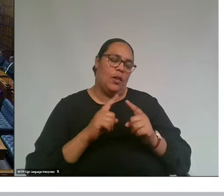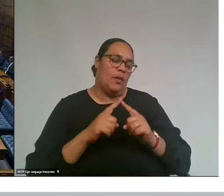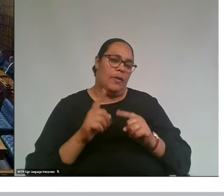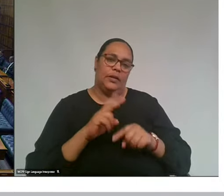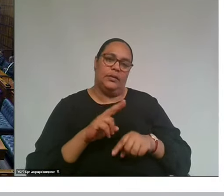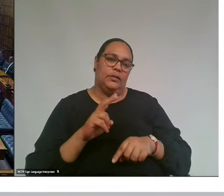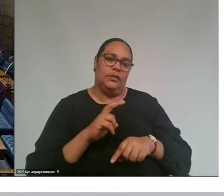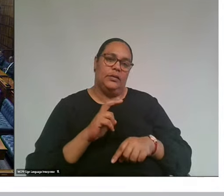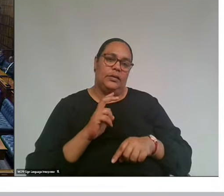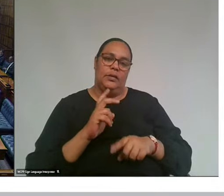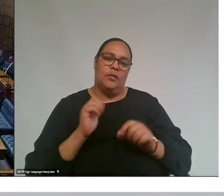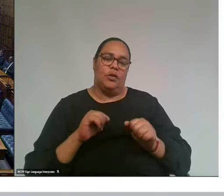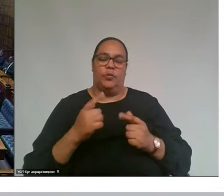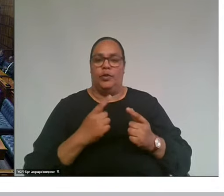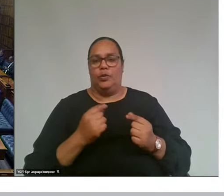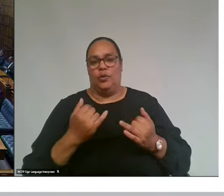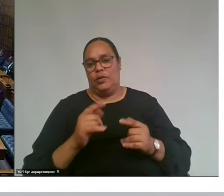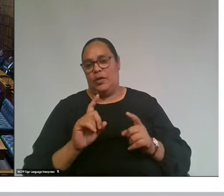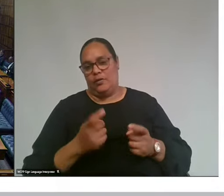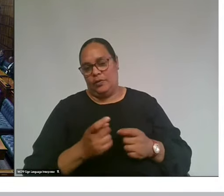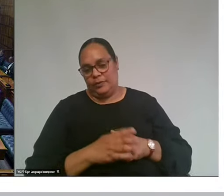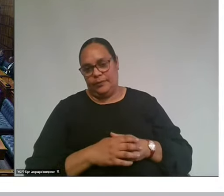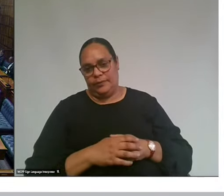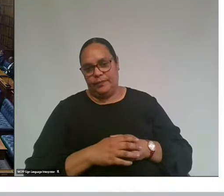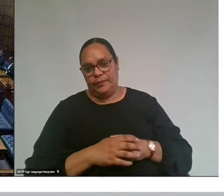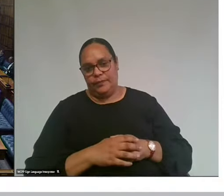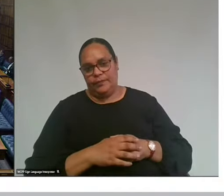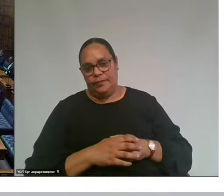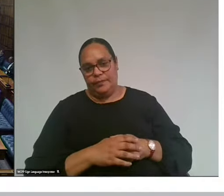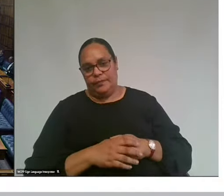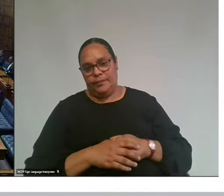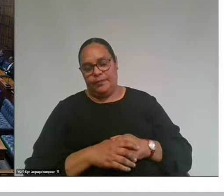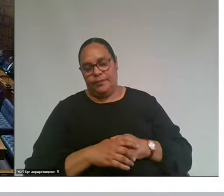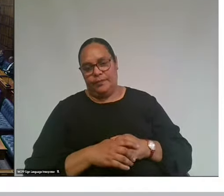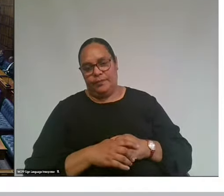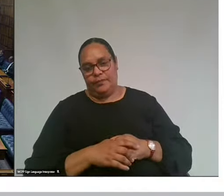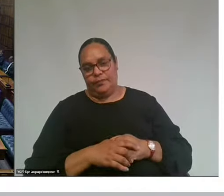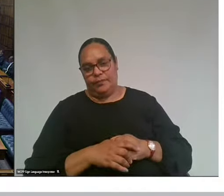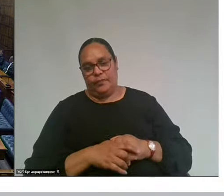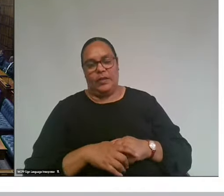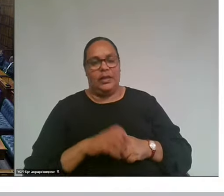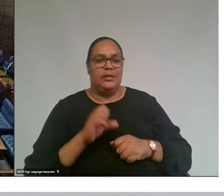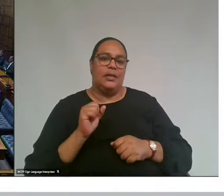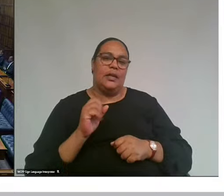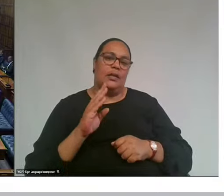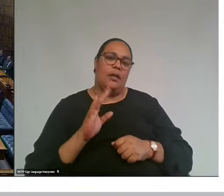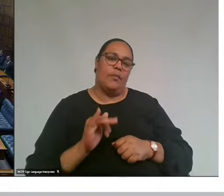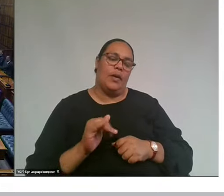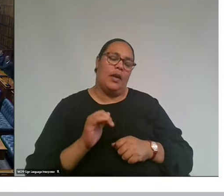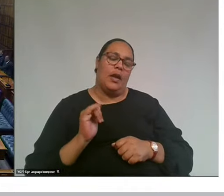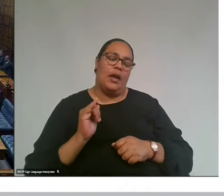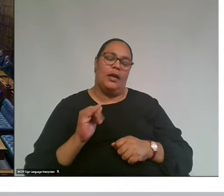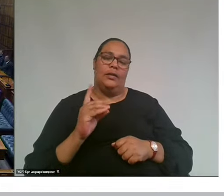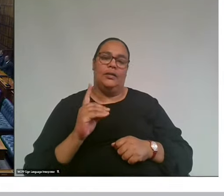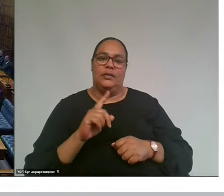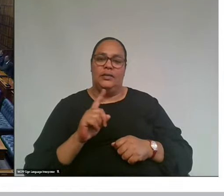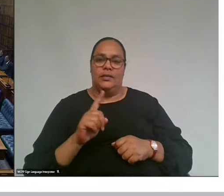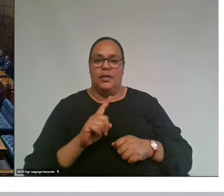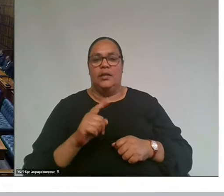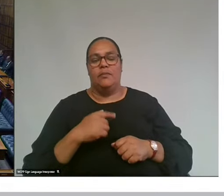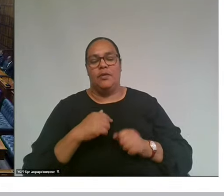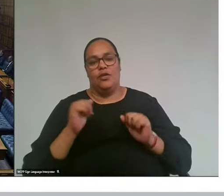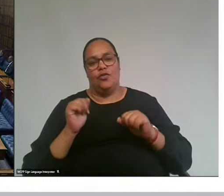necessarily possible to do it now on S donay idz um I